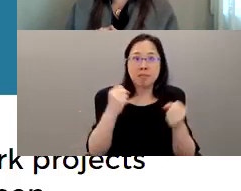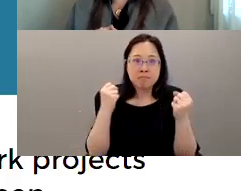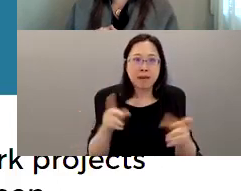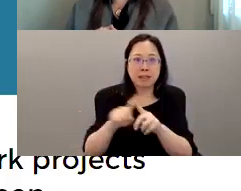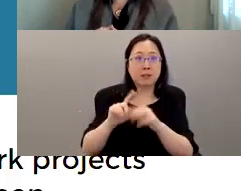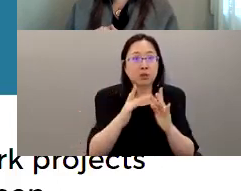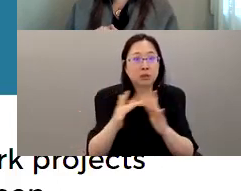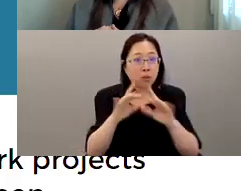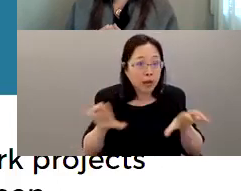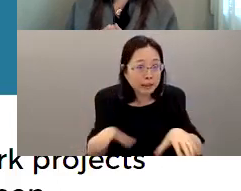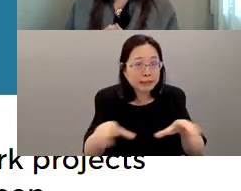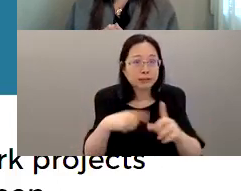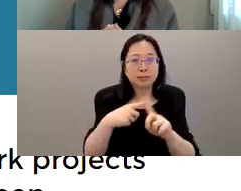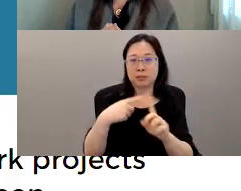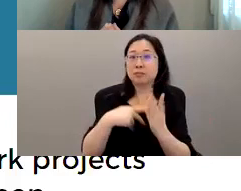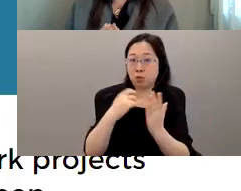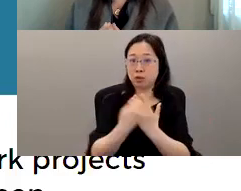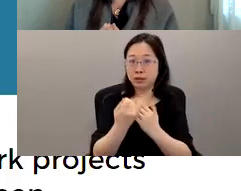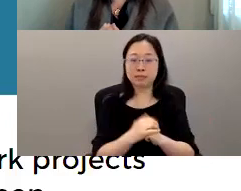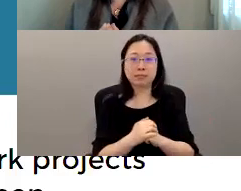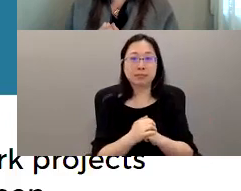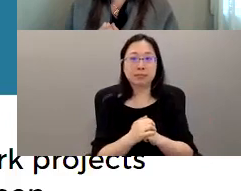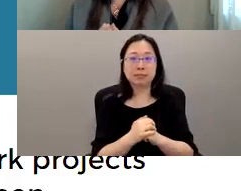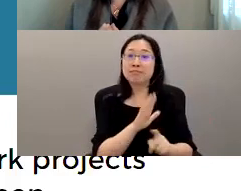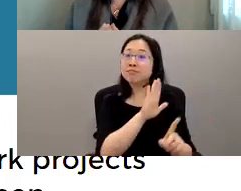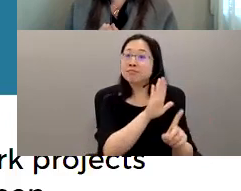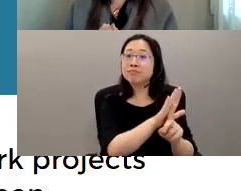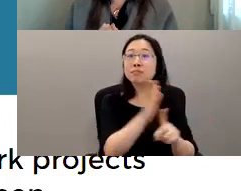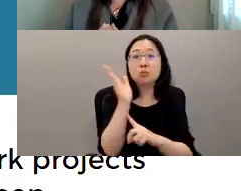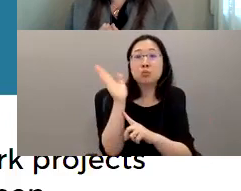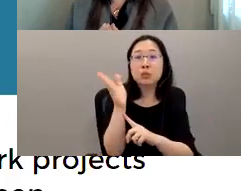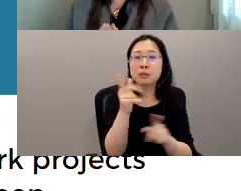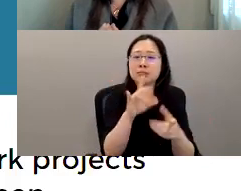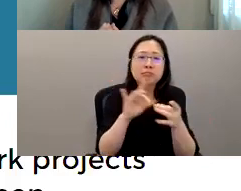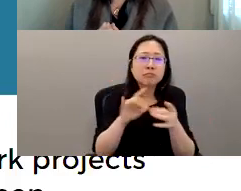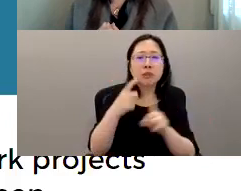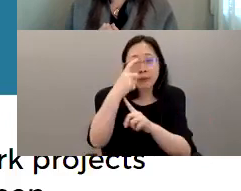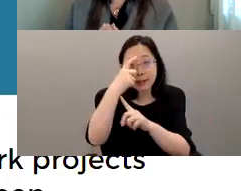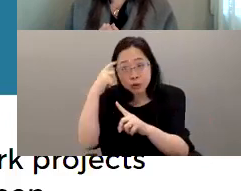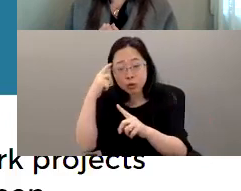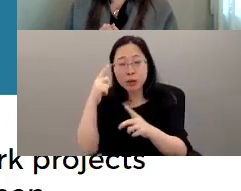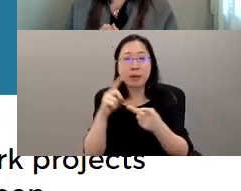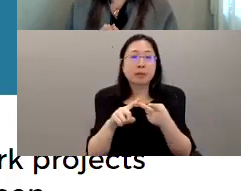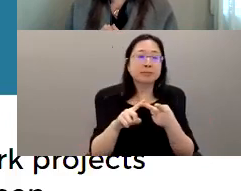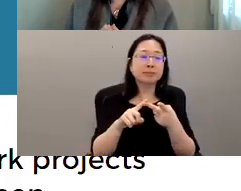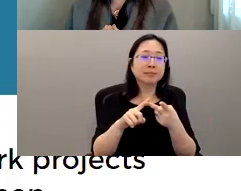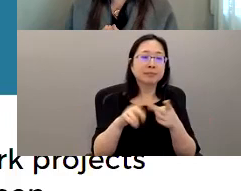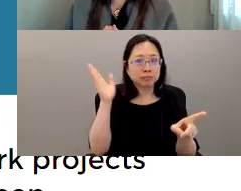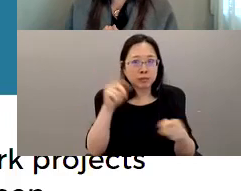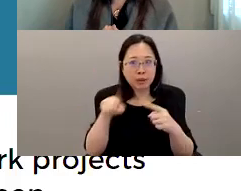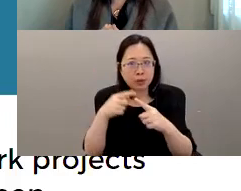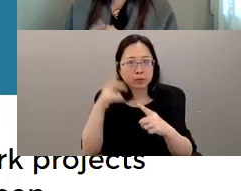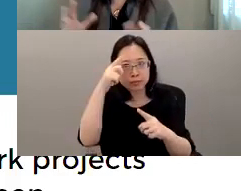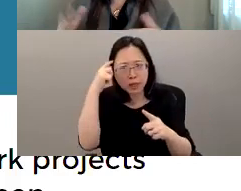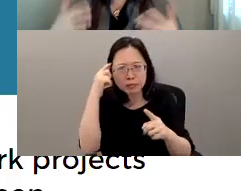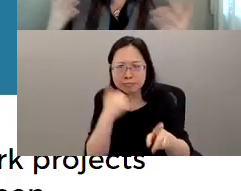and activities. Susan has presented on vicarious trauma, and I'm